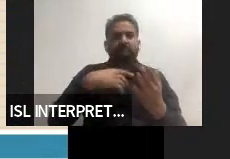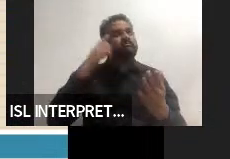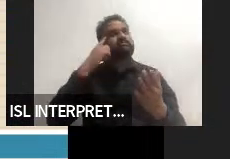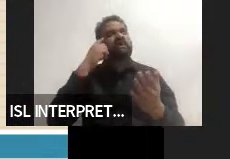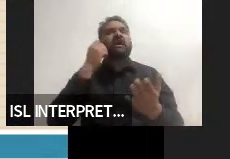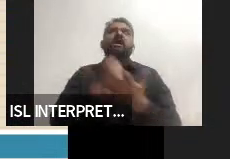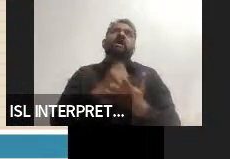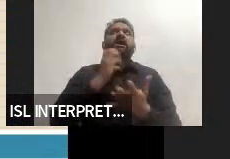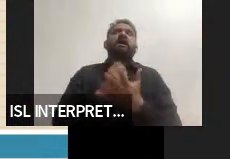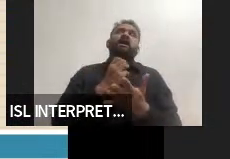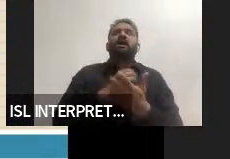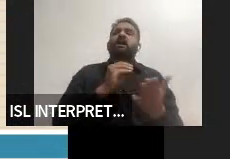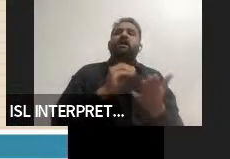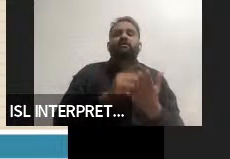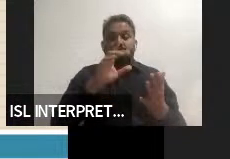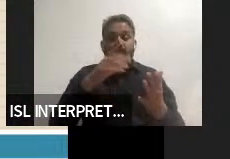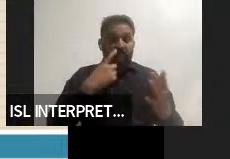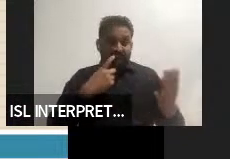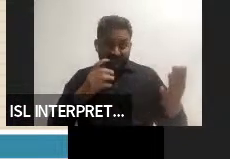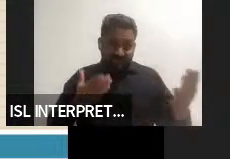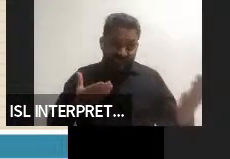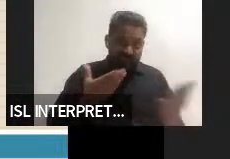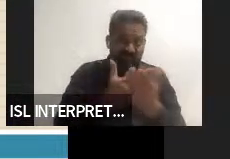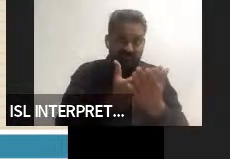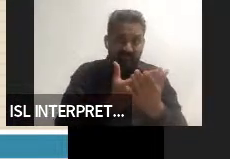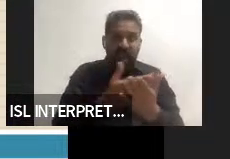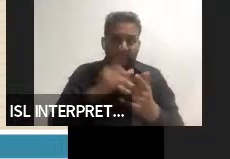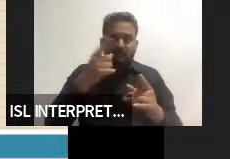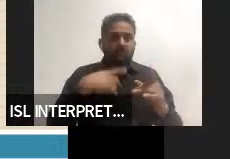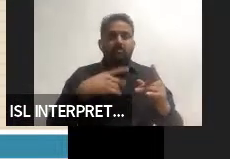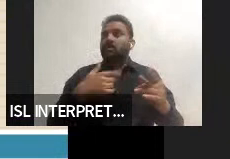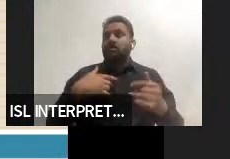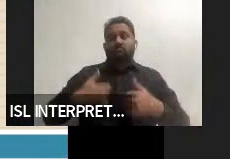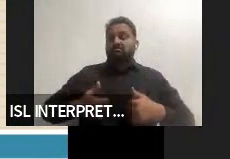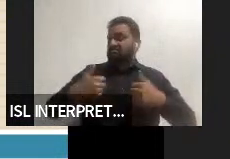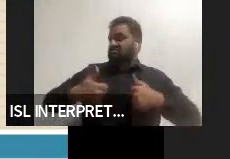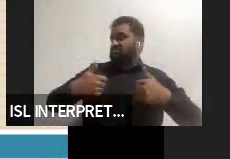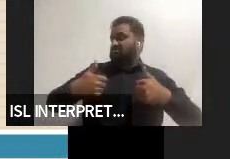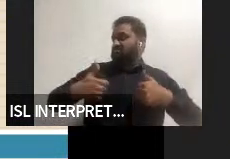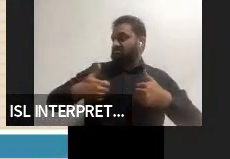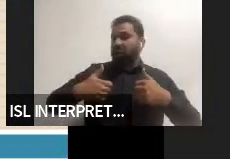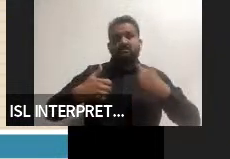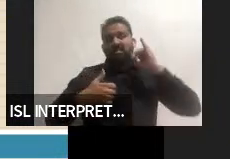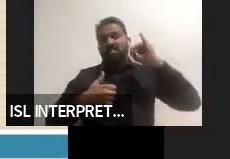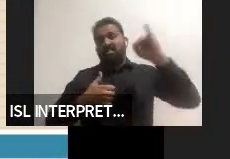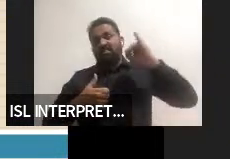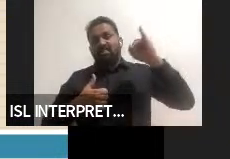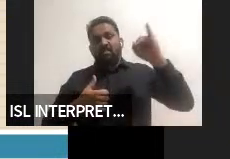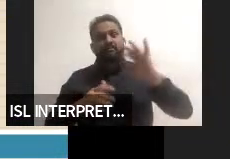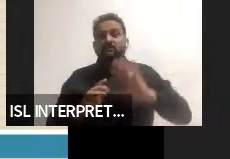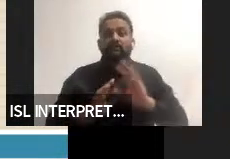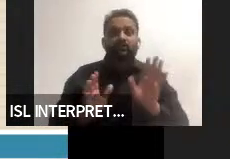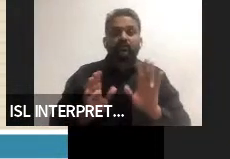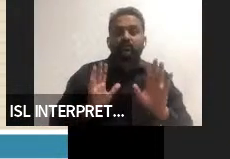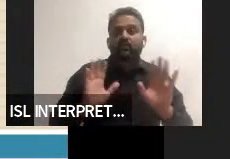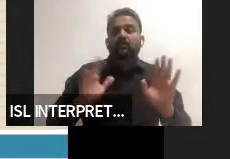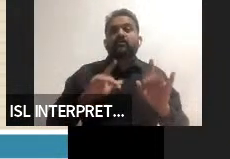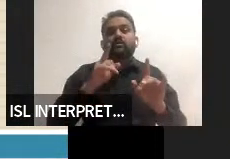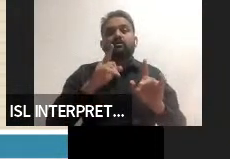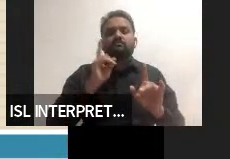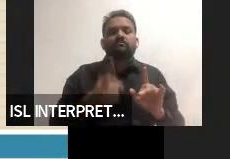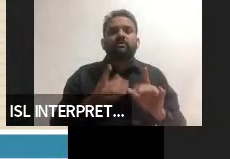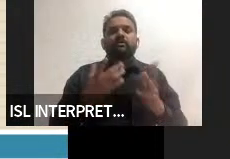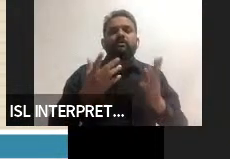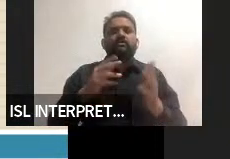you are a claimant, don't say everything nice about yourself and bad about the respondent. You can be